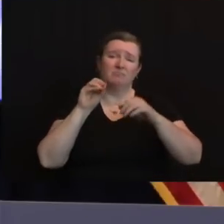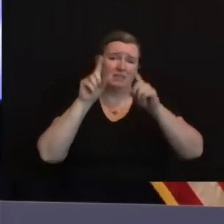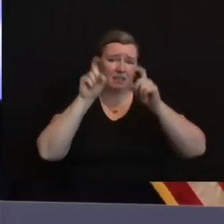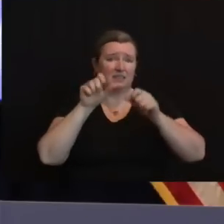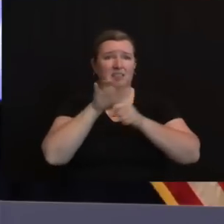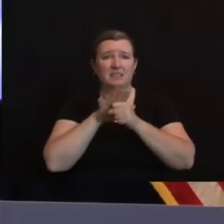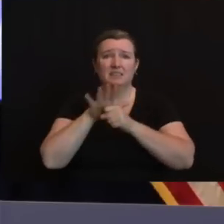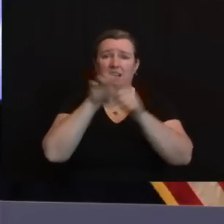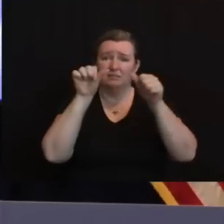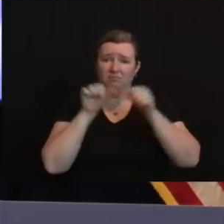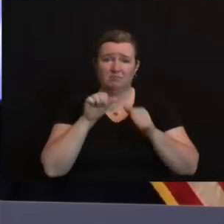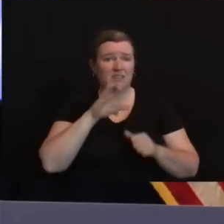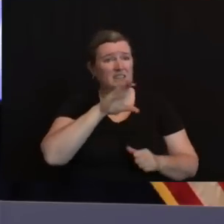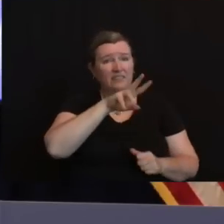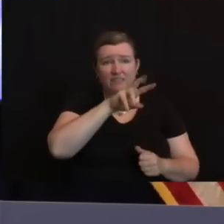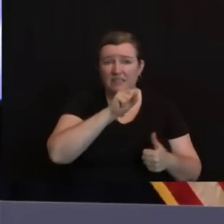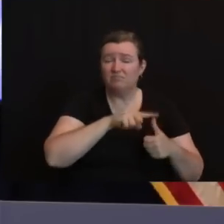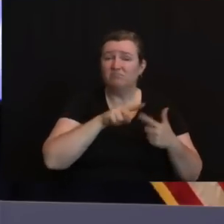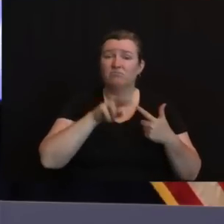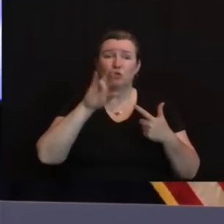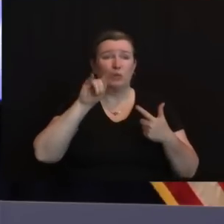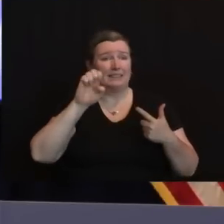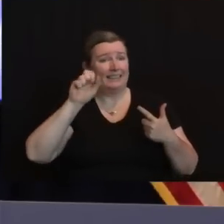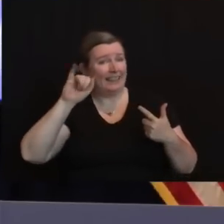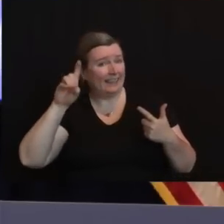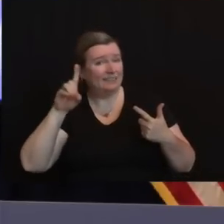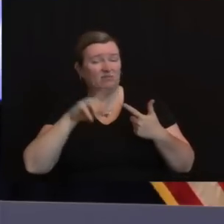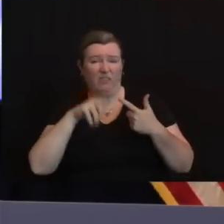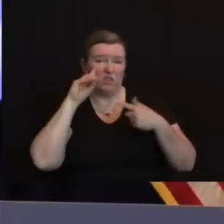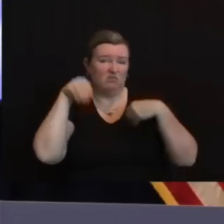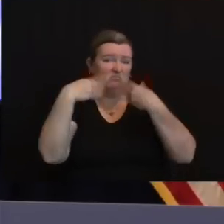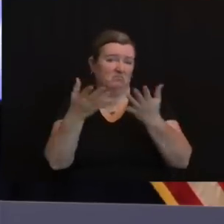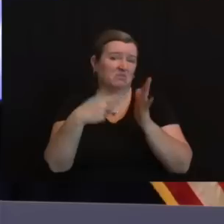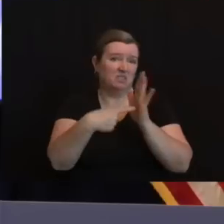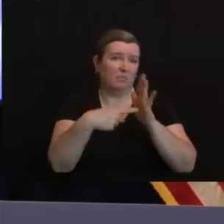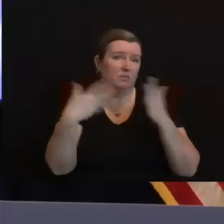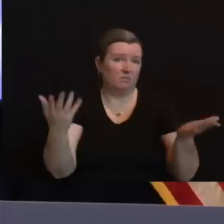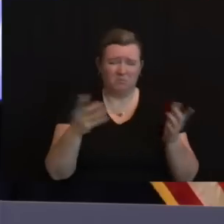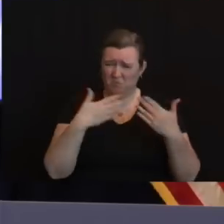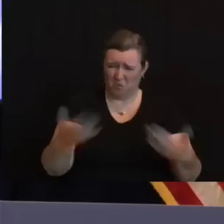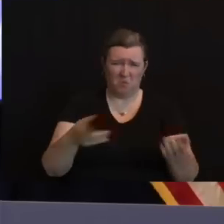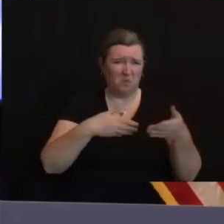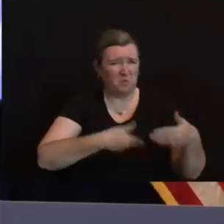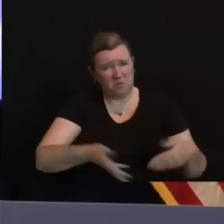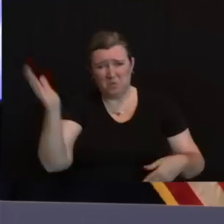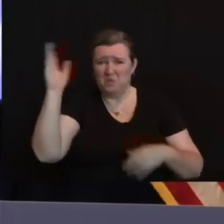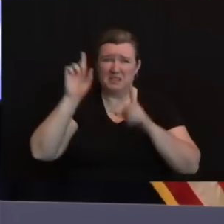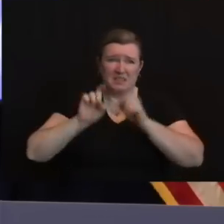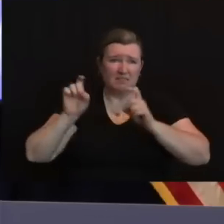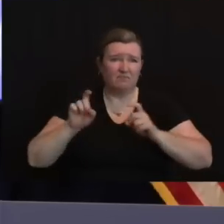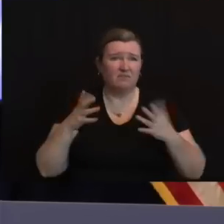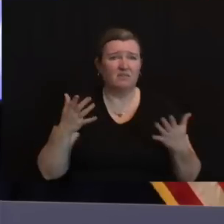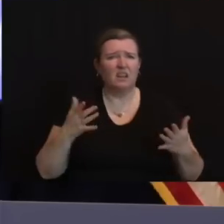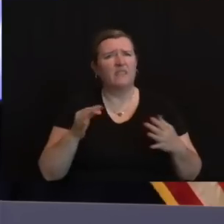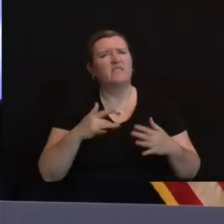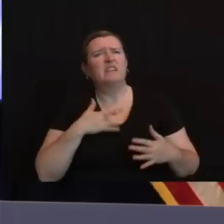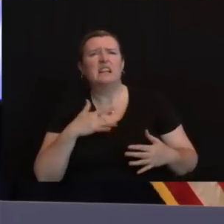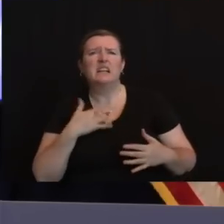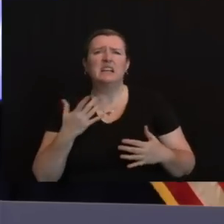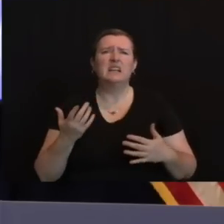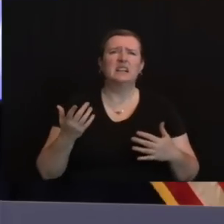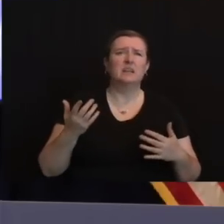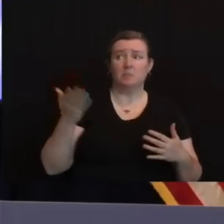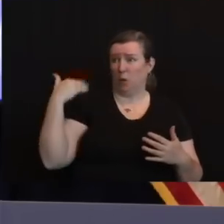CVS and Rite Aid pharmacies. So residents should get tested, especially if they have been in crowded